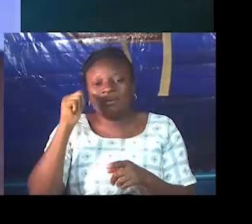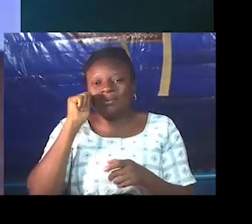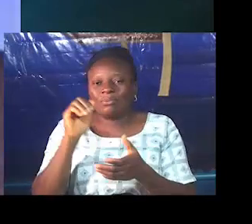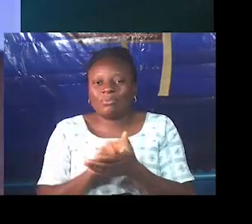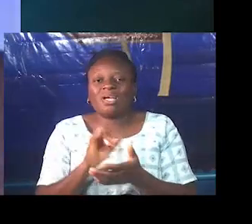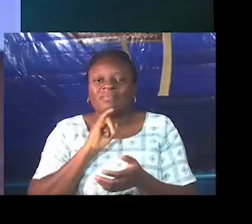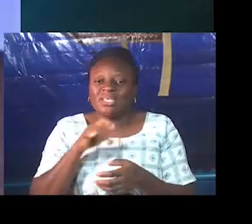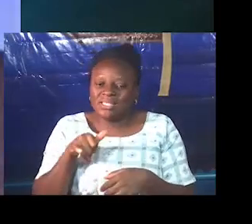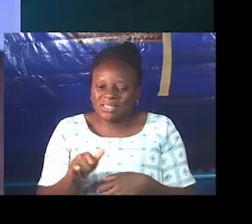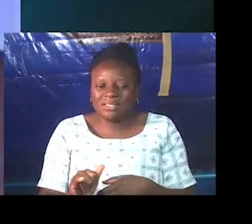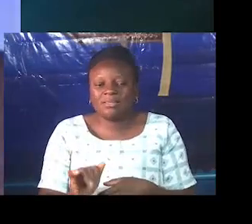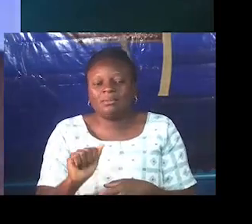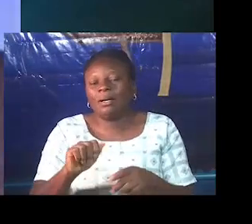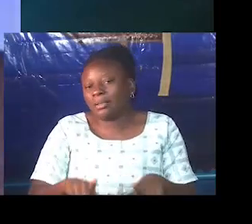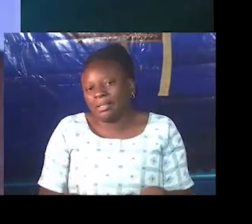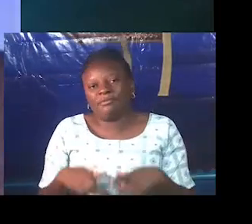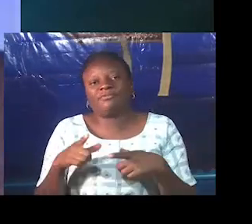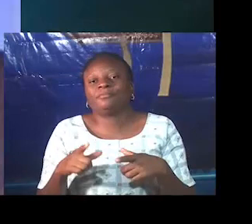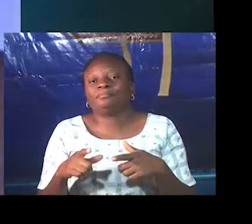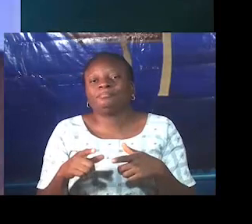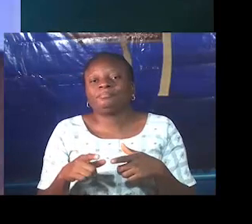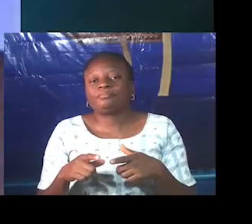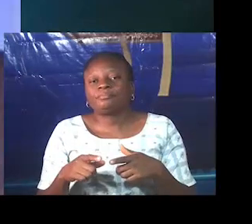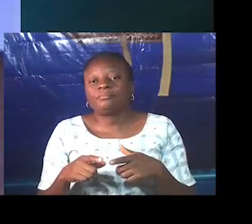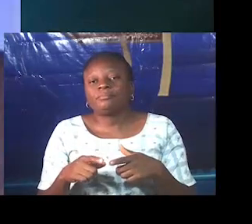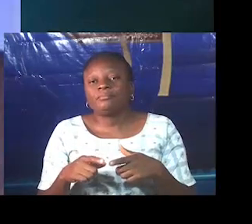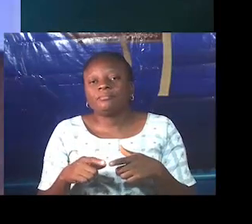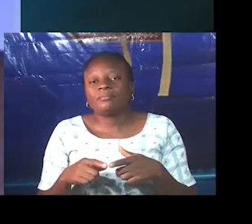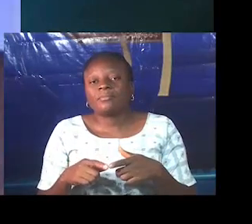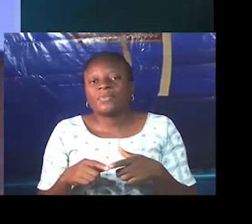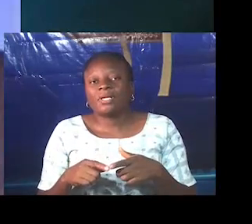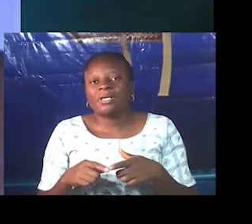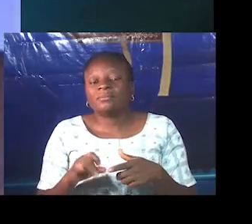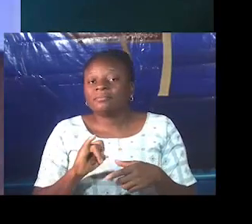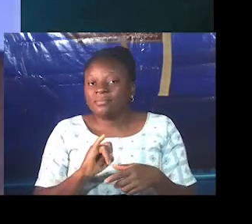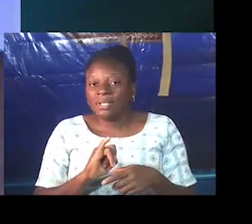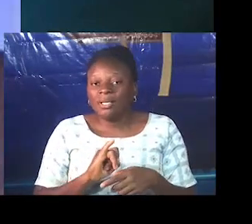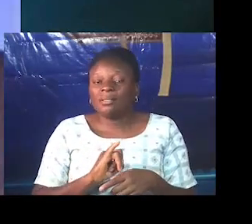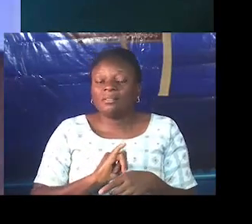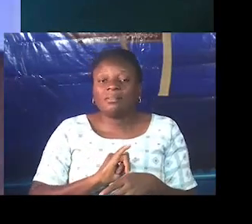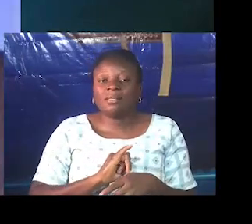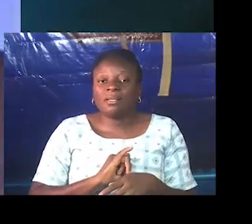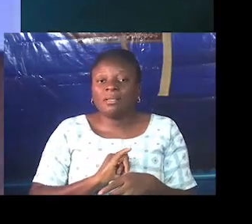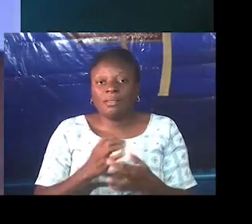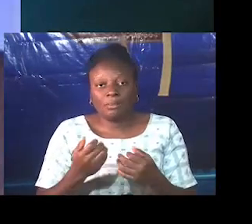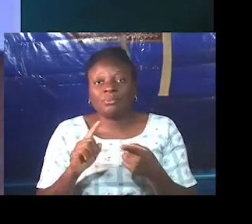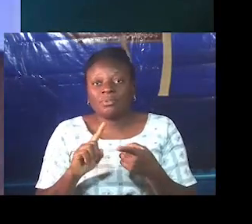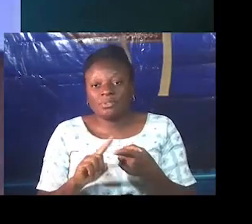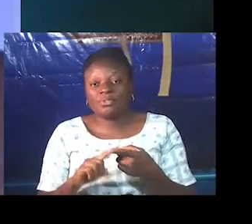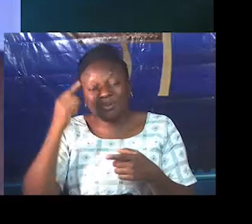it. Right. Now, if we have settled the issue of those that we don't consider for marriage, I want you to now